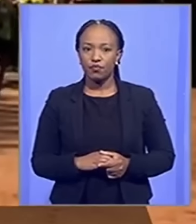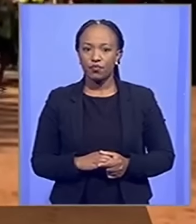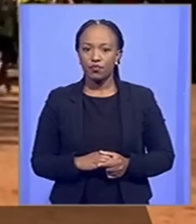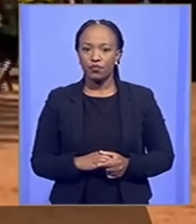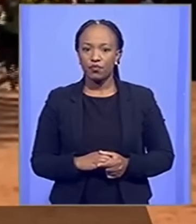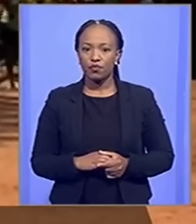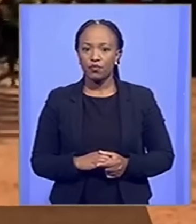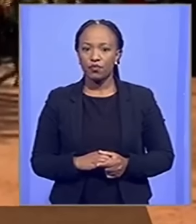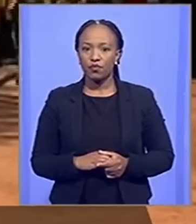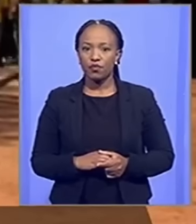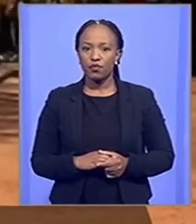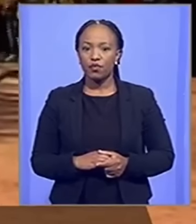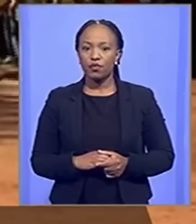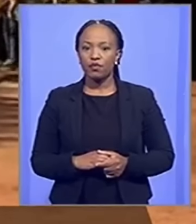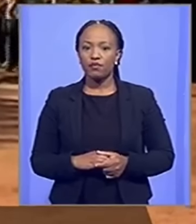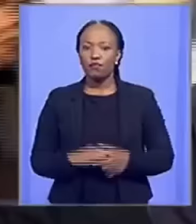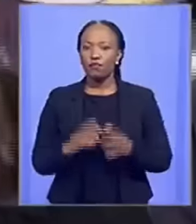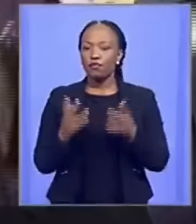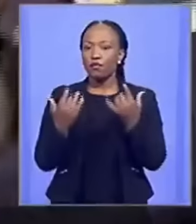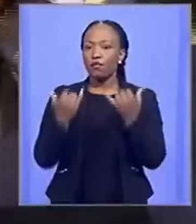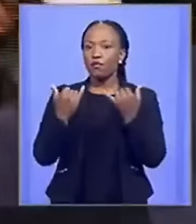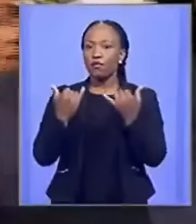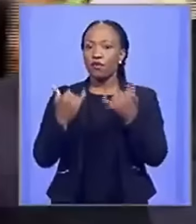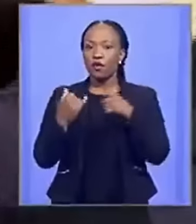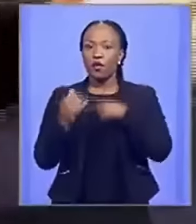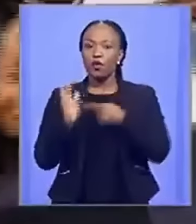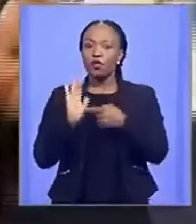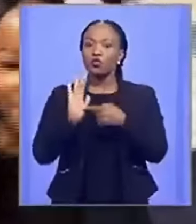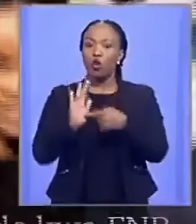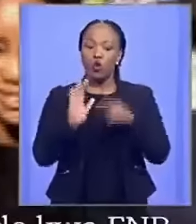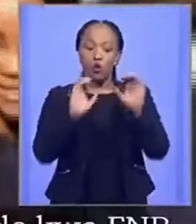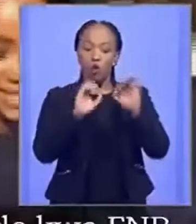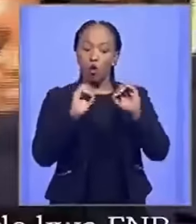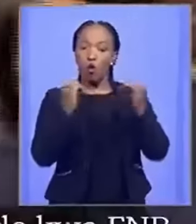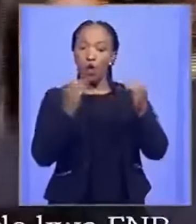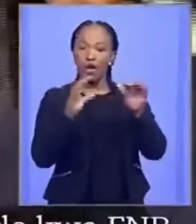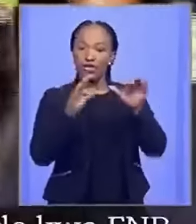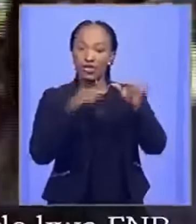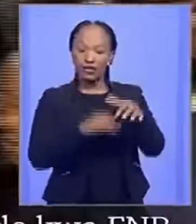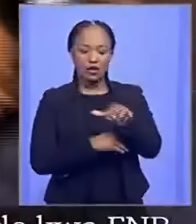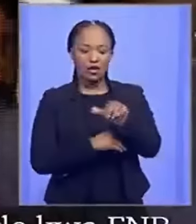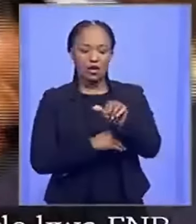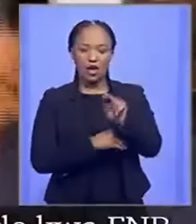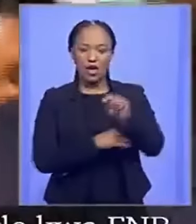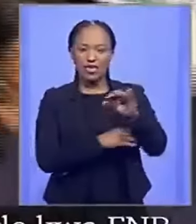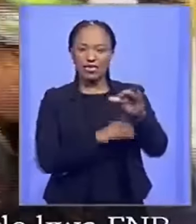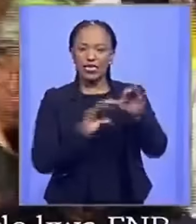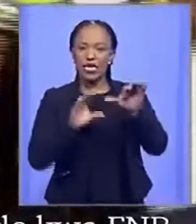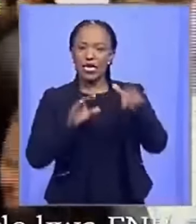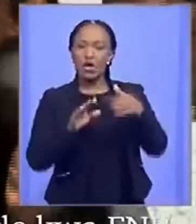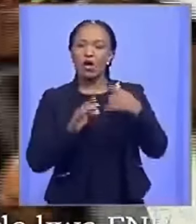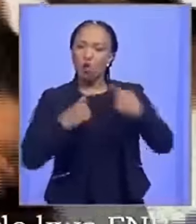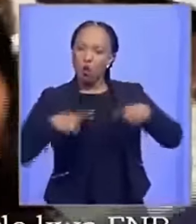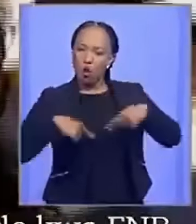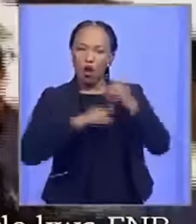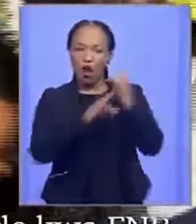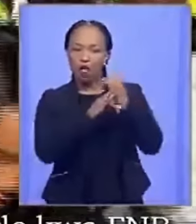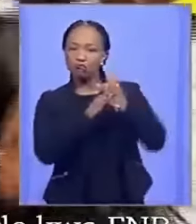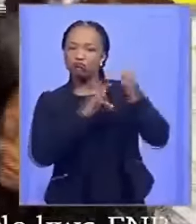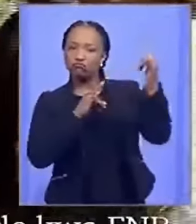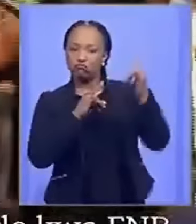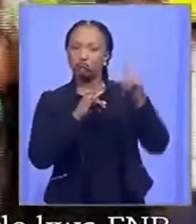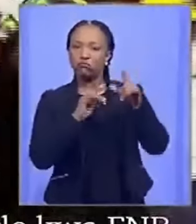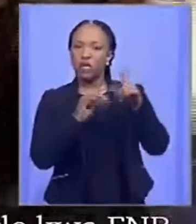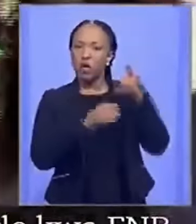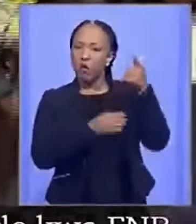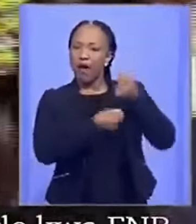Go supa fa lekoko le na le maatla ke mono wa ANC wa rally ya lekoko ya Sianqoba kwa FNB Stadium. Balatedi ba